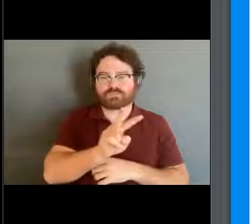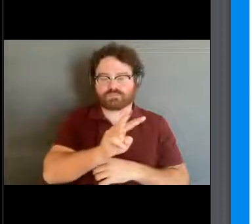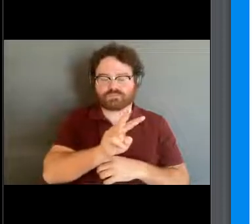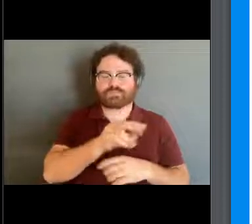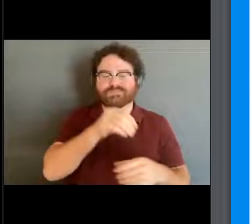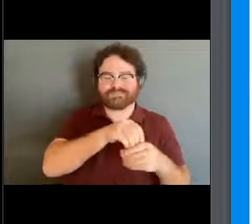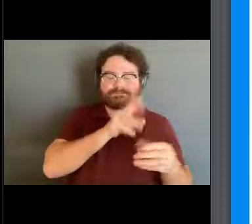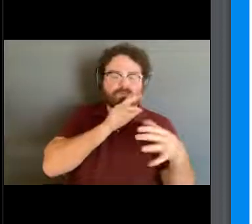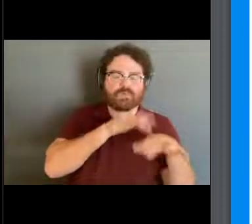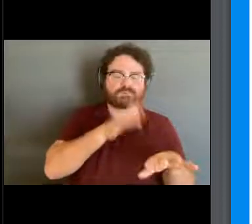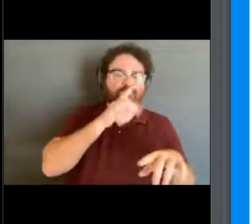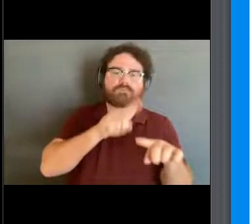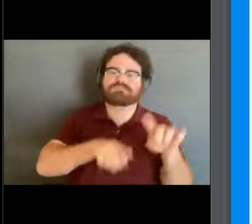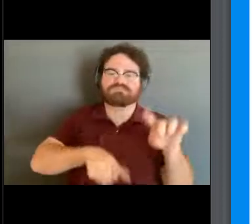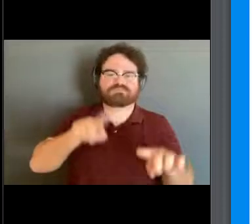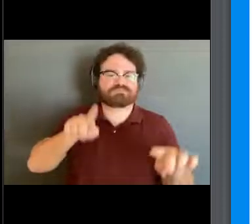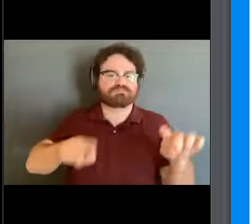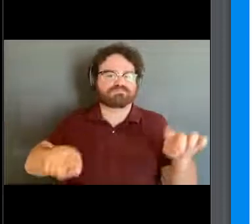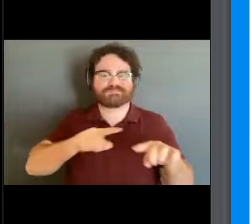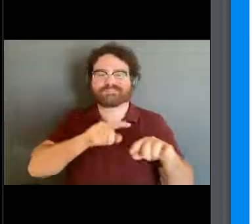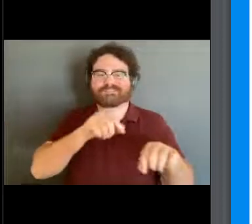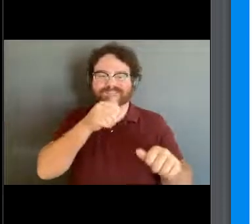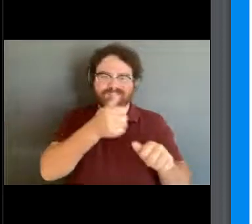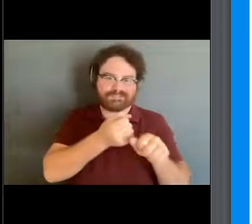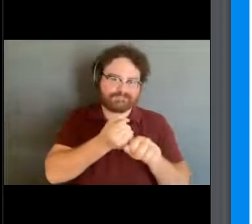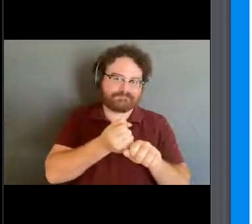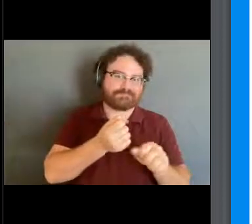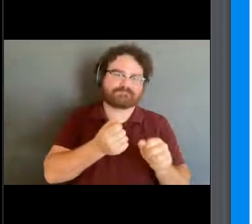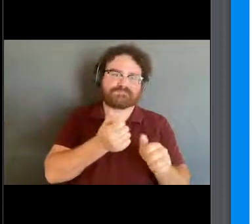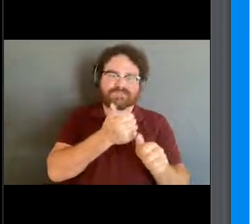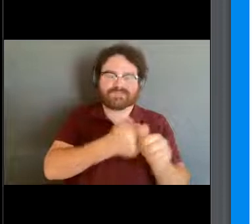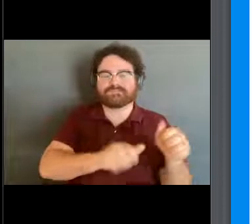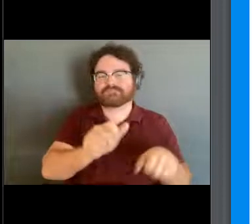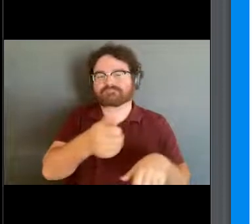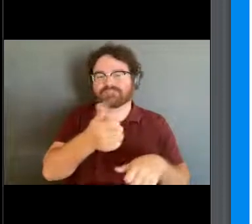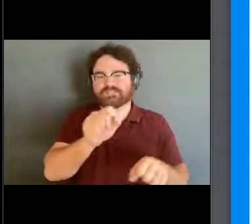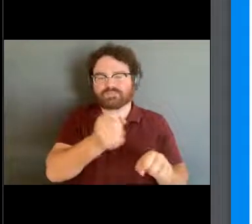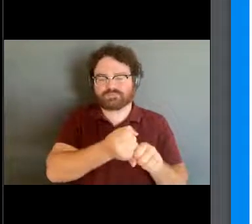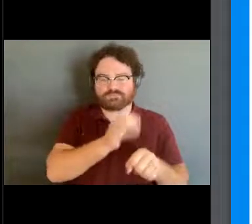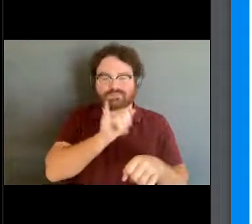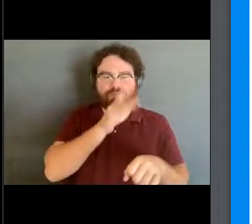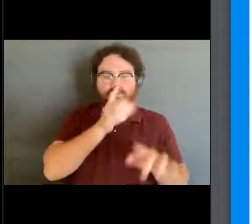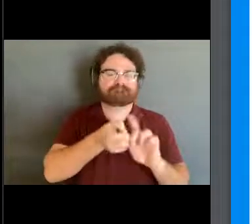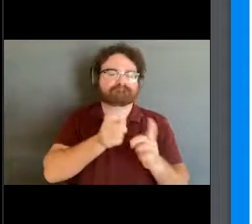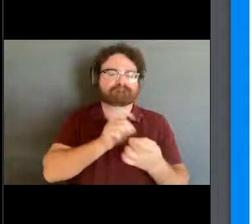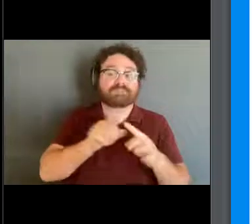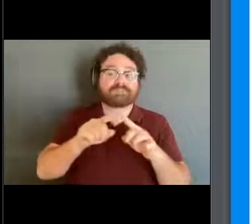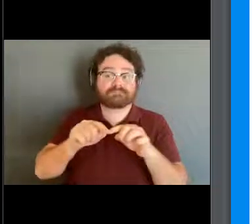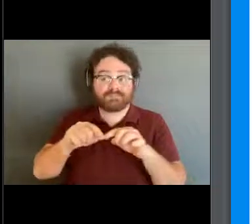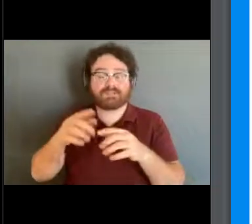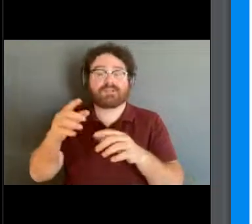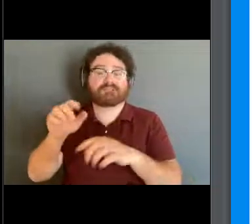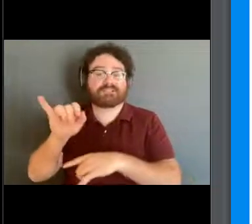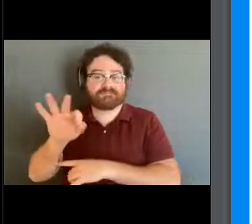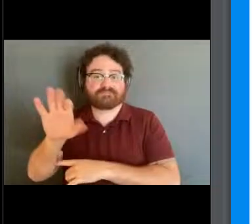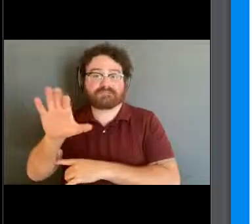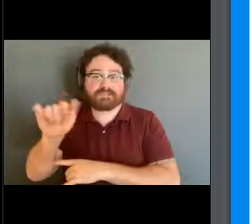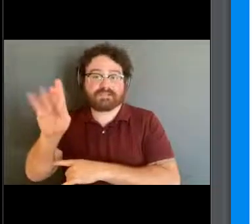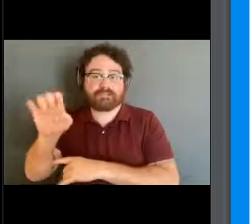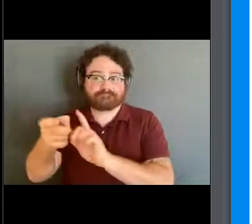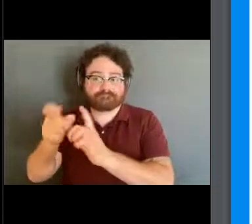the other, depending on the changing conditions due to climate change. And that means that the ocean